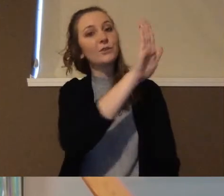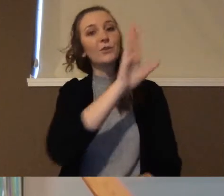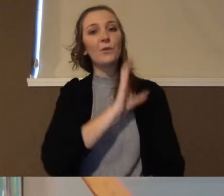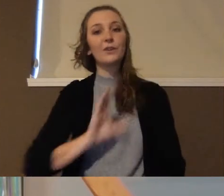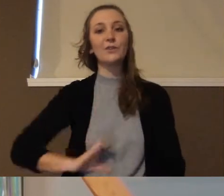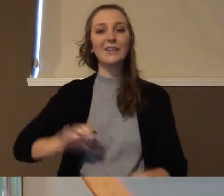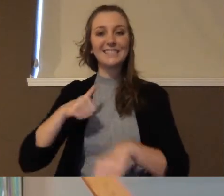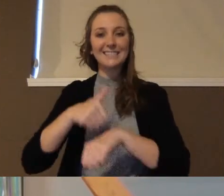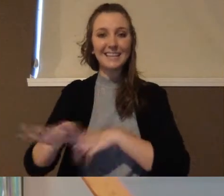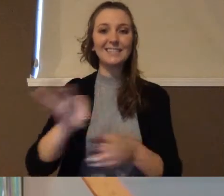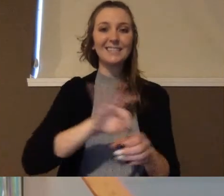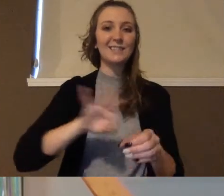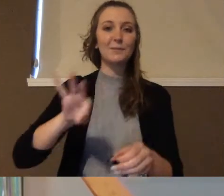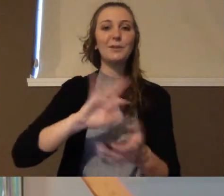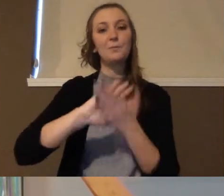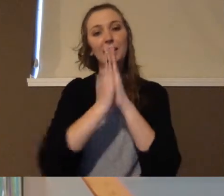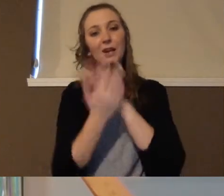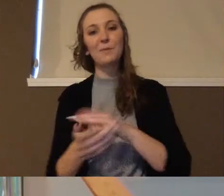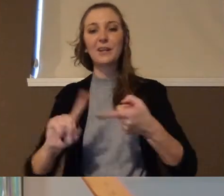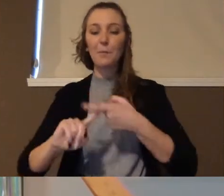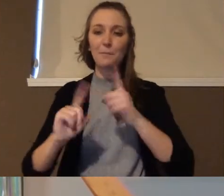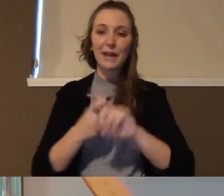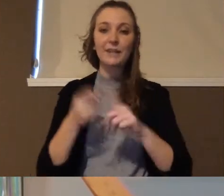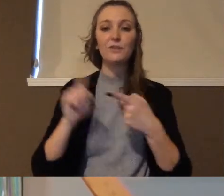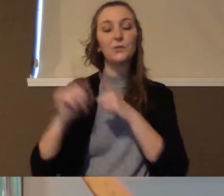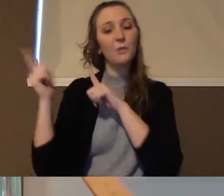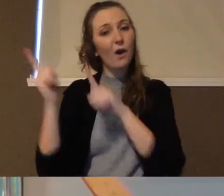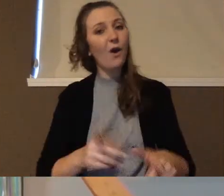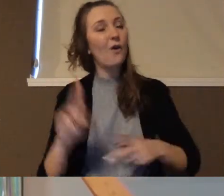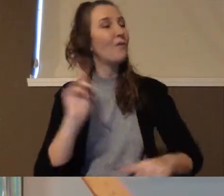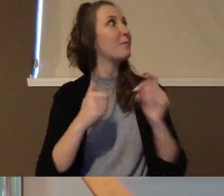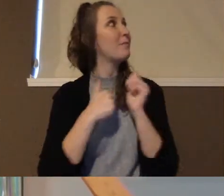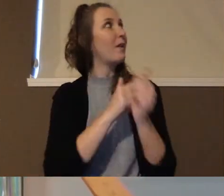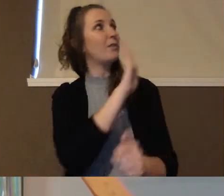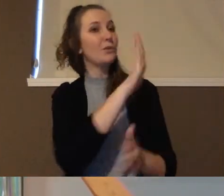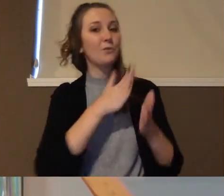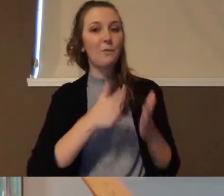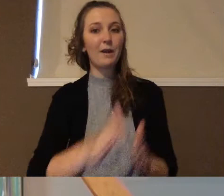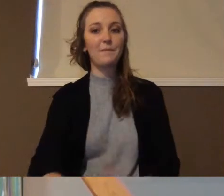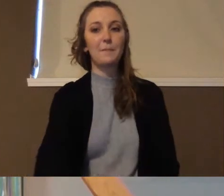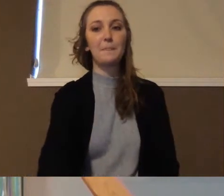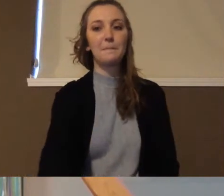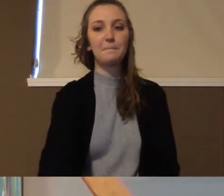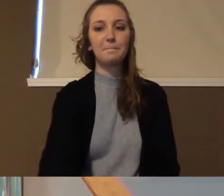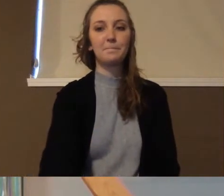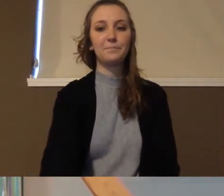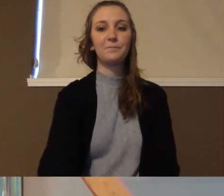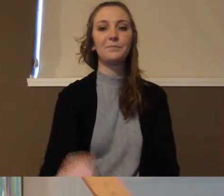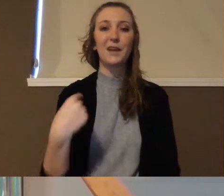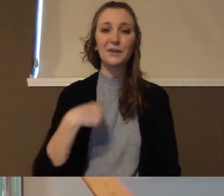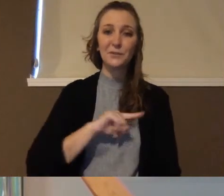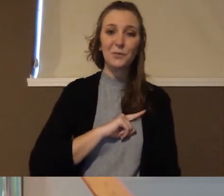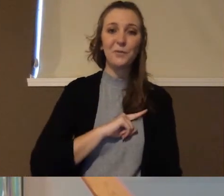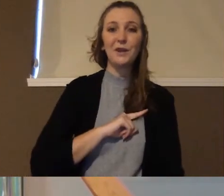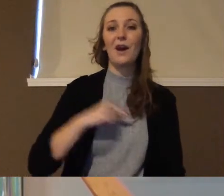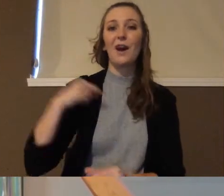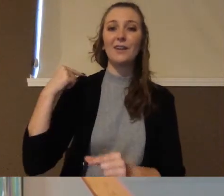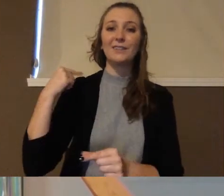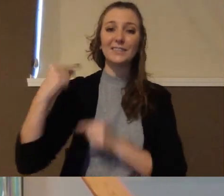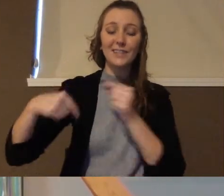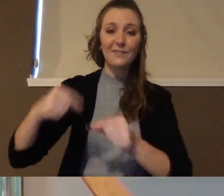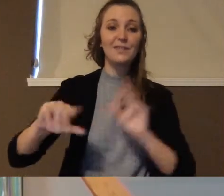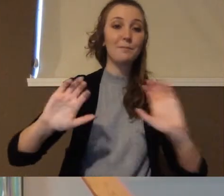the Spirit to be a companion to all who follow your way. As inheritors of both the challenge